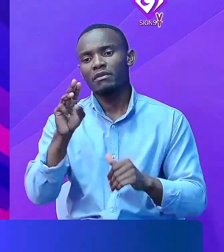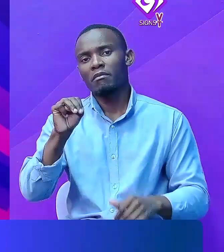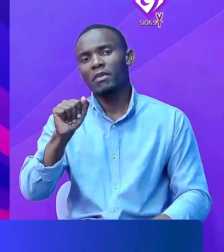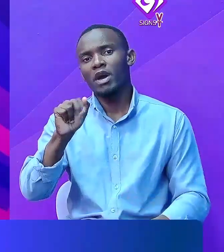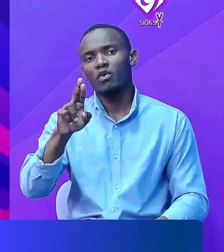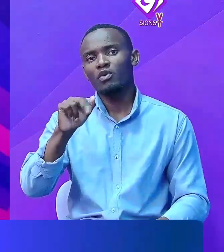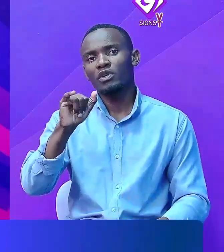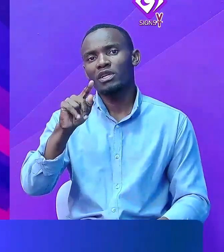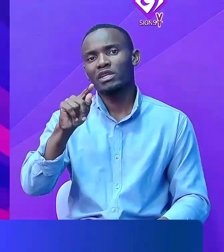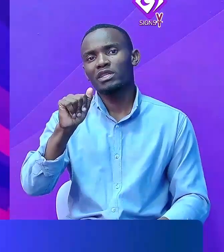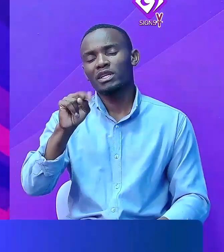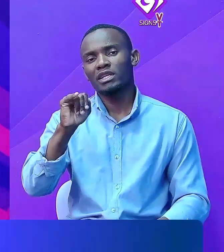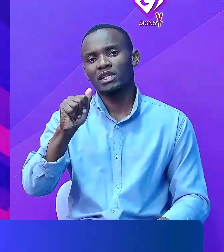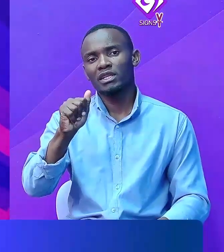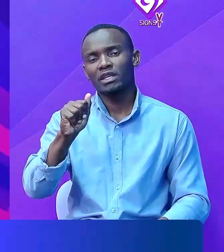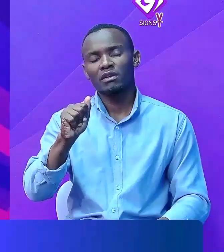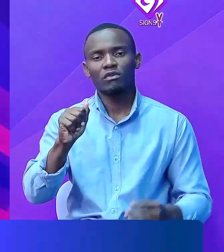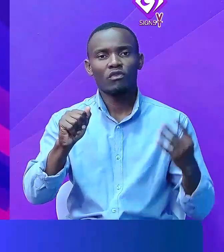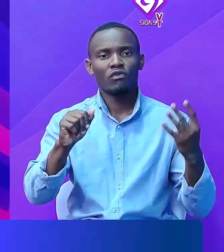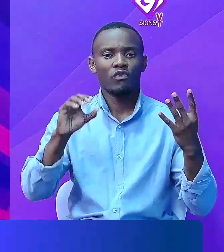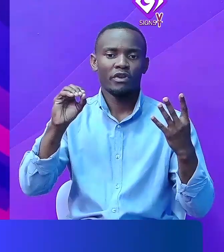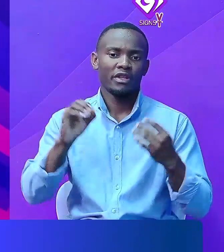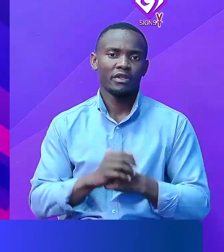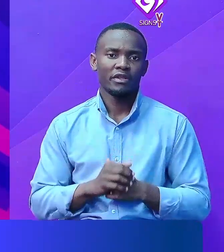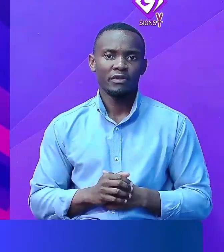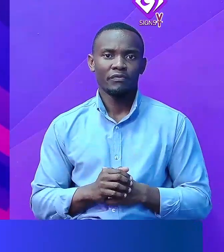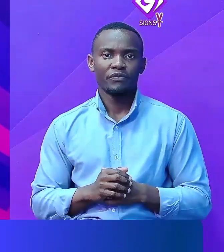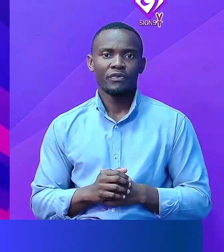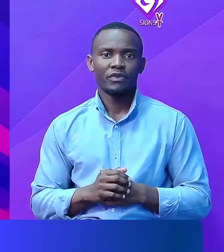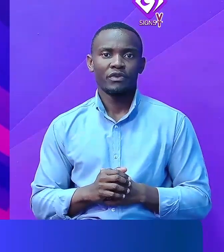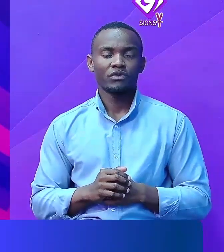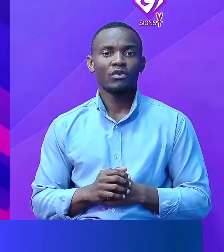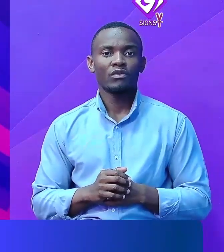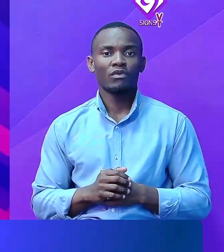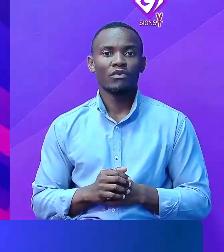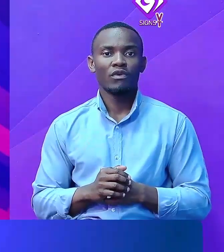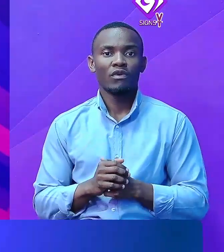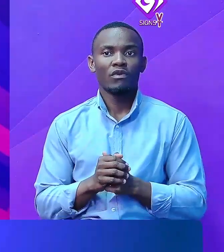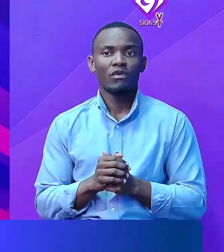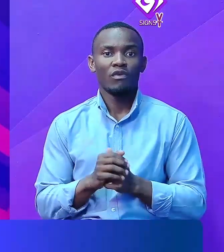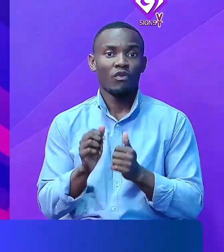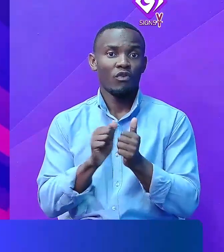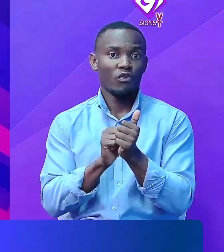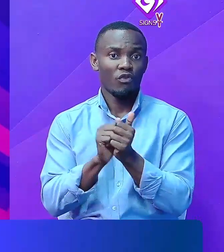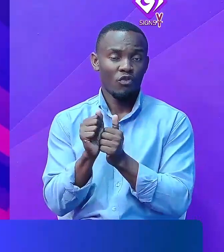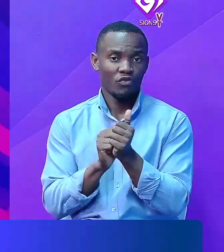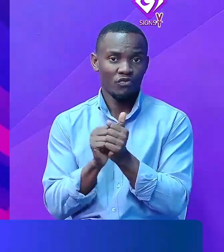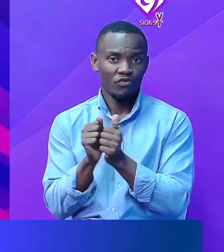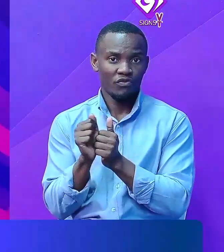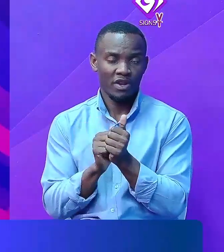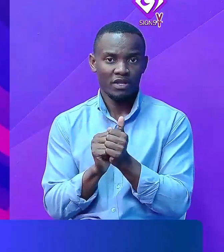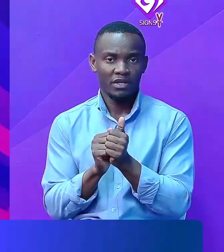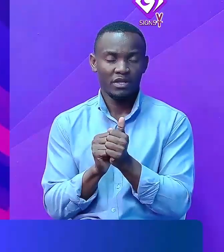4-0. When we come back on Friday, in our Friday edition, Sporting Mandela will be telling you exactly